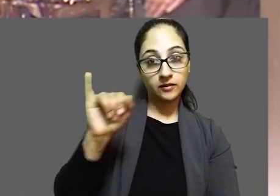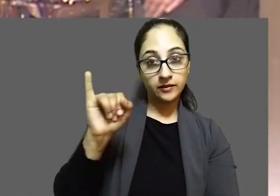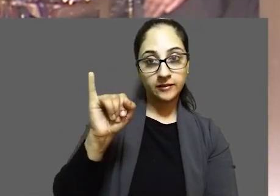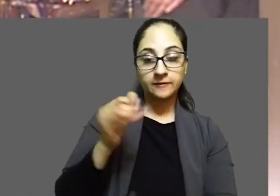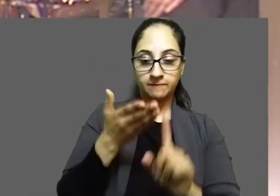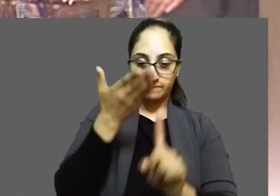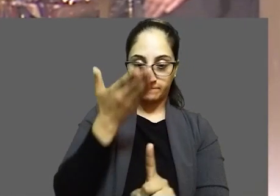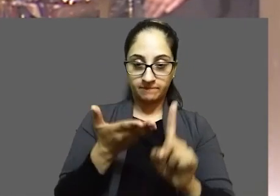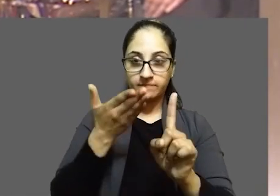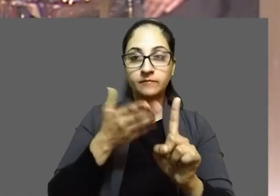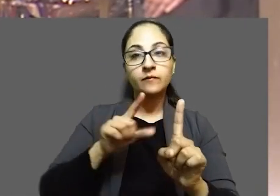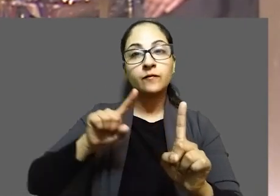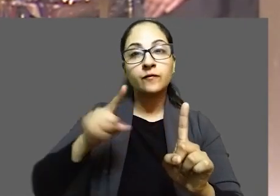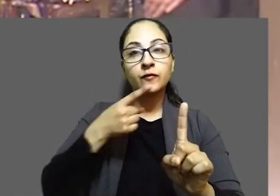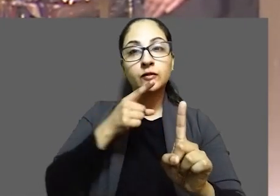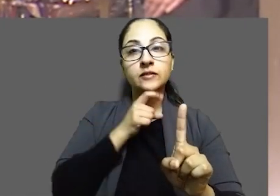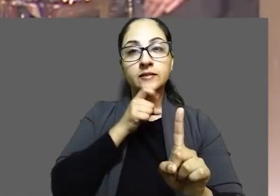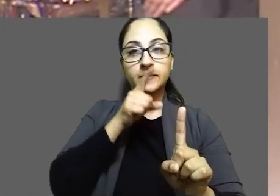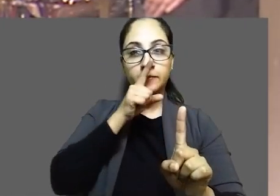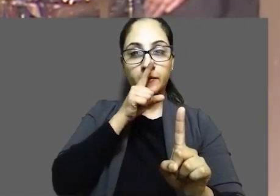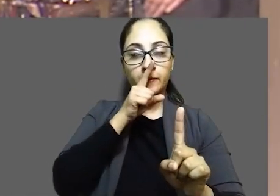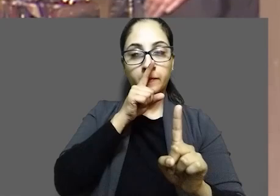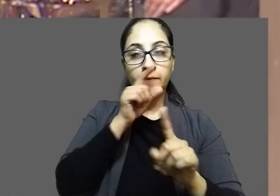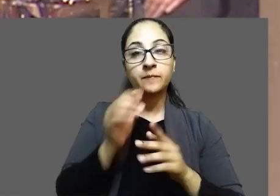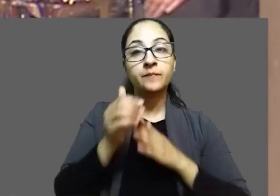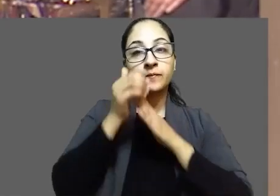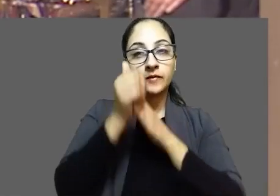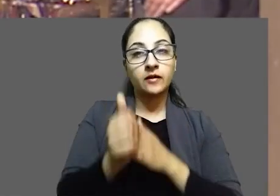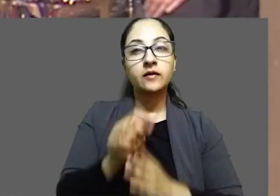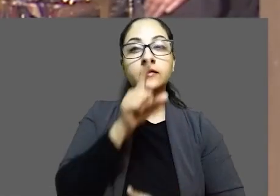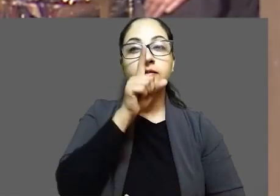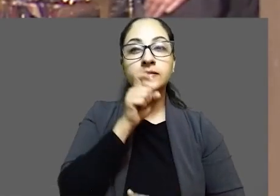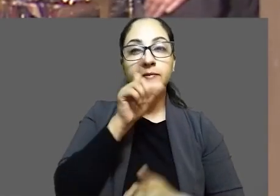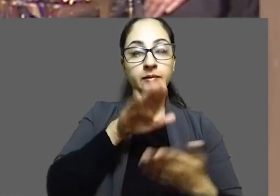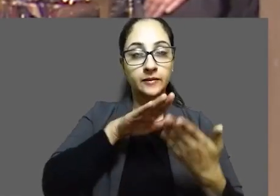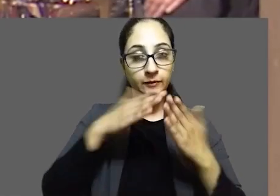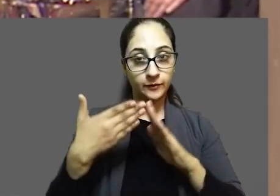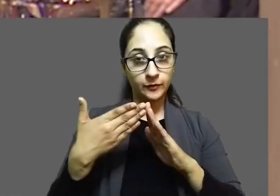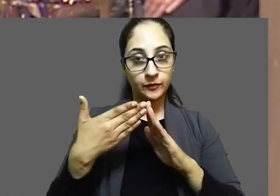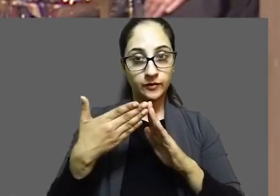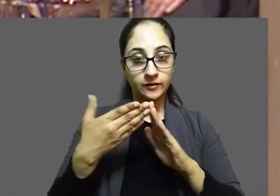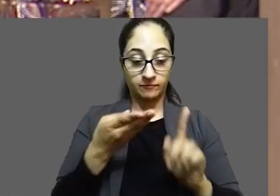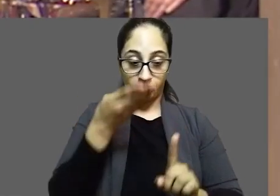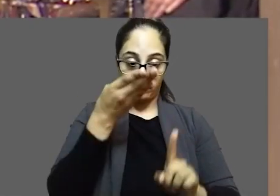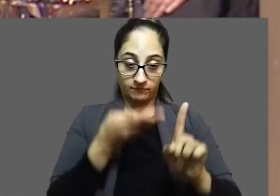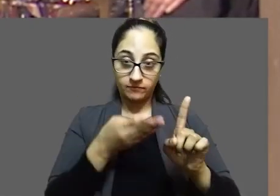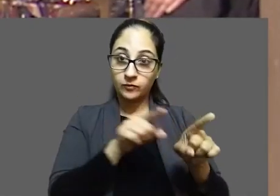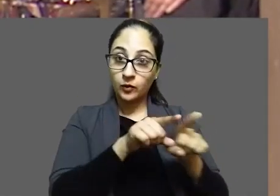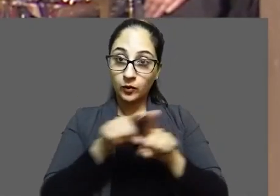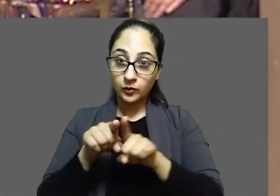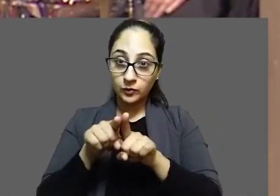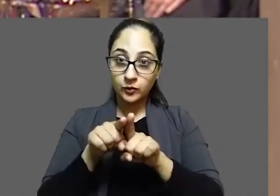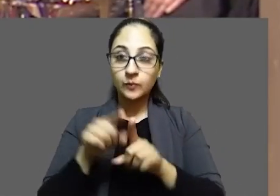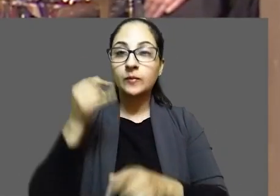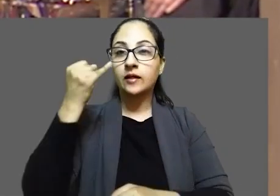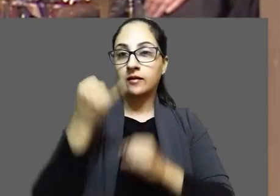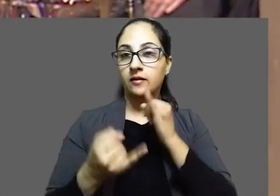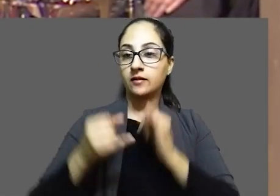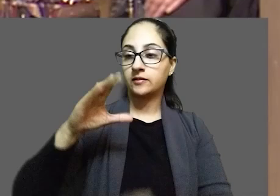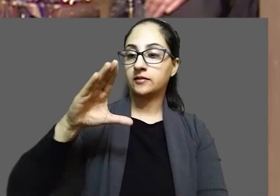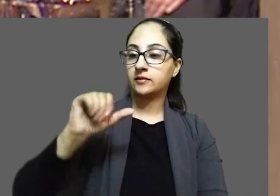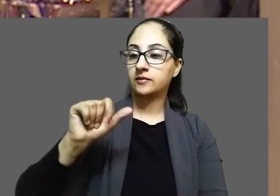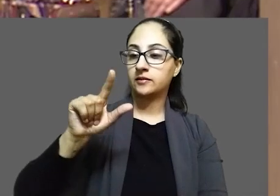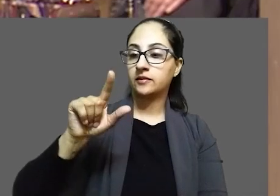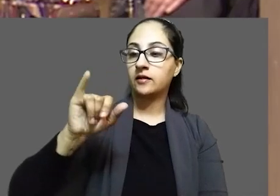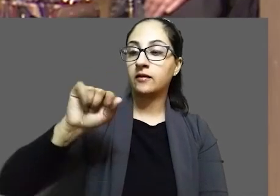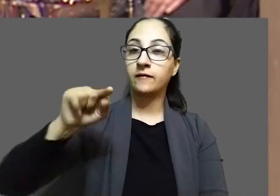of Hazrat Ali ibn Abi Talib, the first hereditary Imam of the Shia Muslims, and the